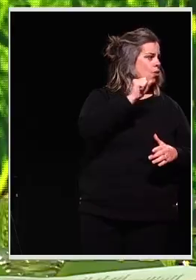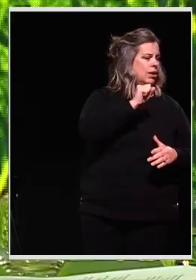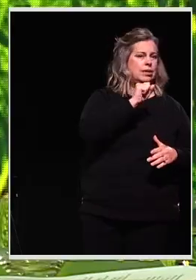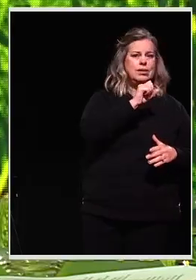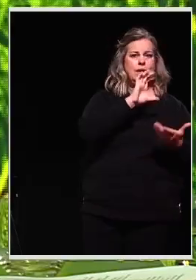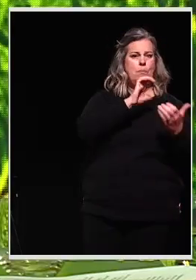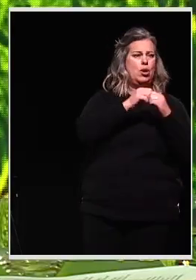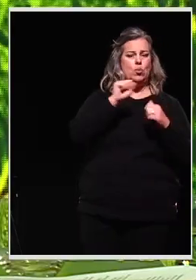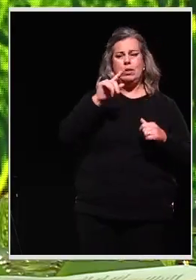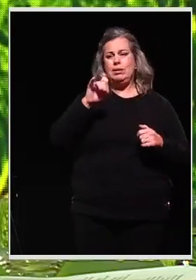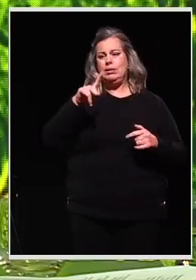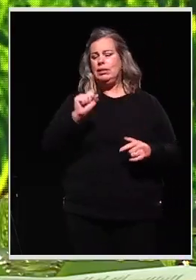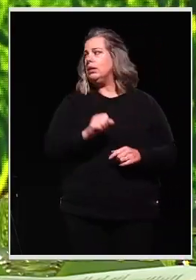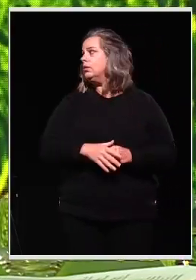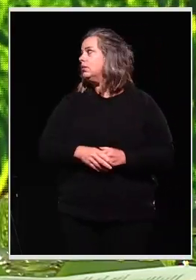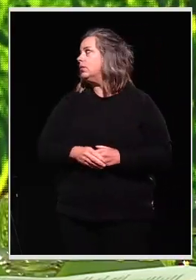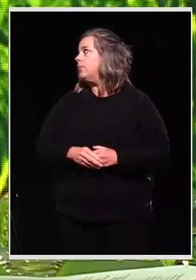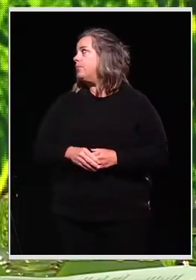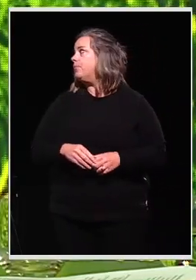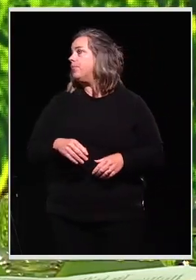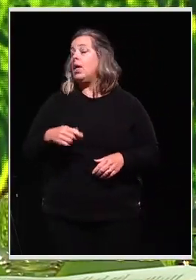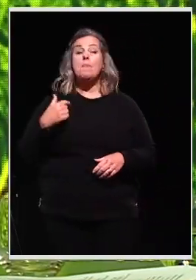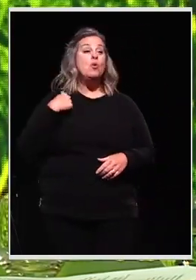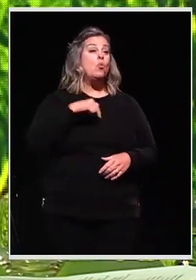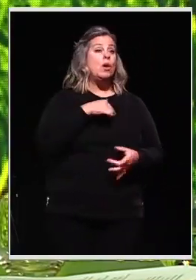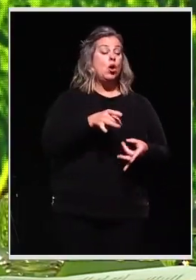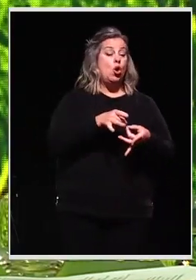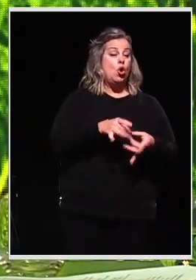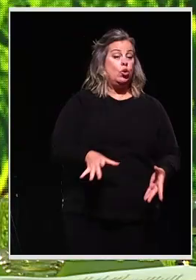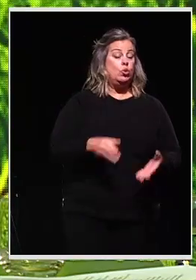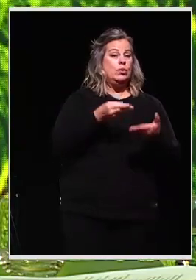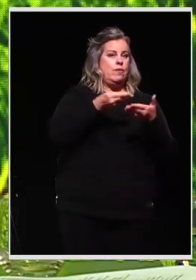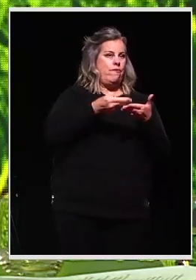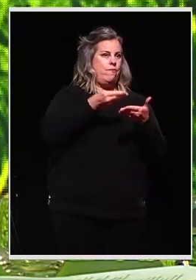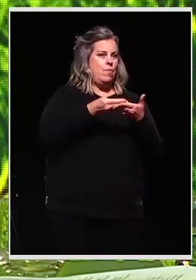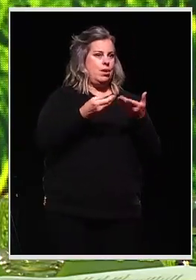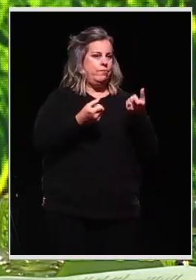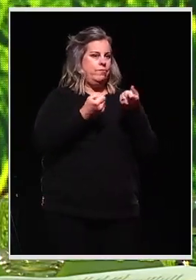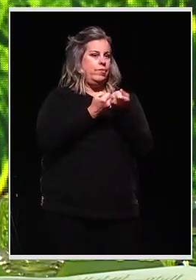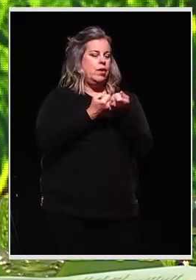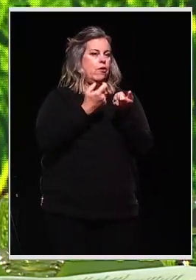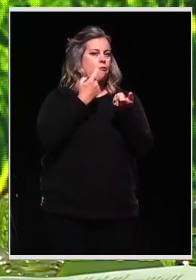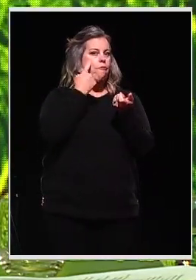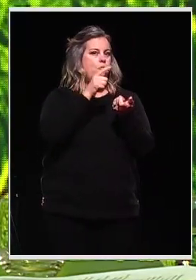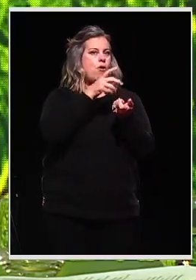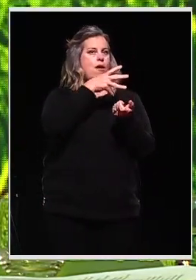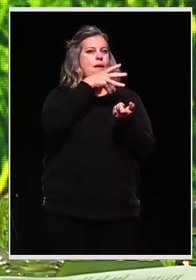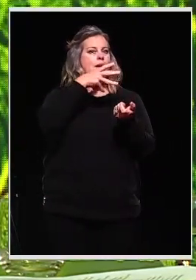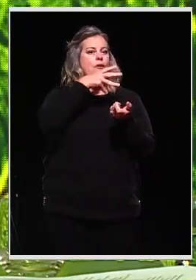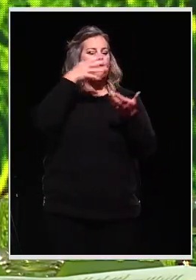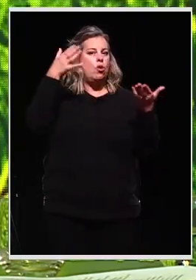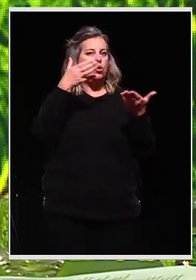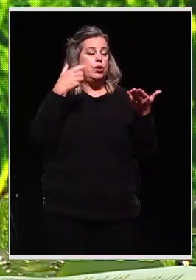well, it's that we're losing in R&D funding in the United States right now when it comes to agriculture, because we are